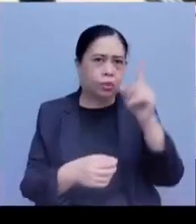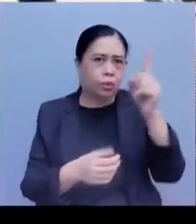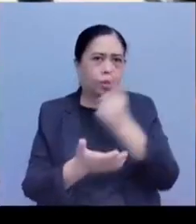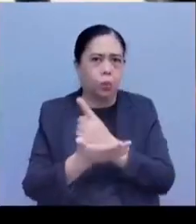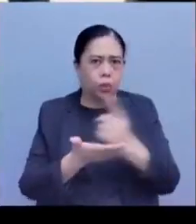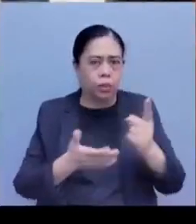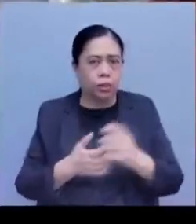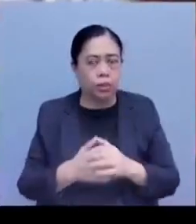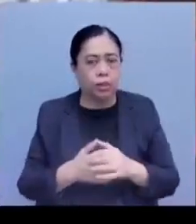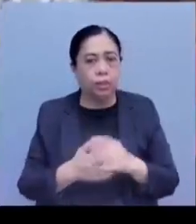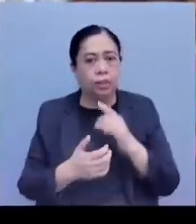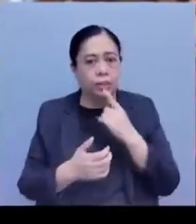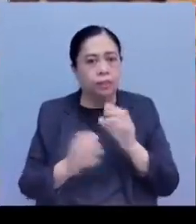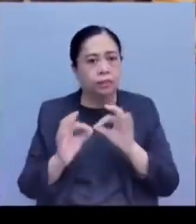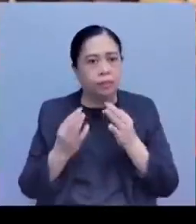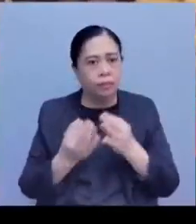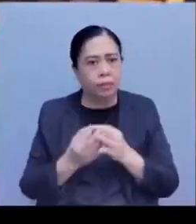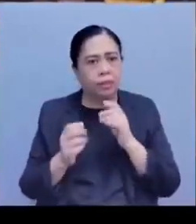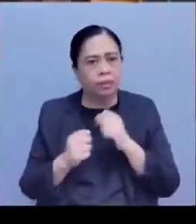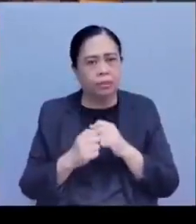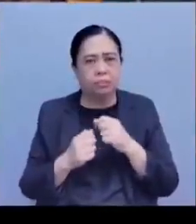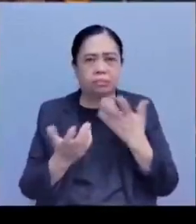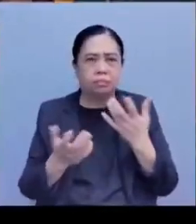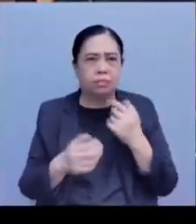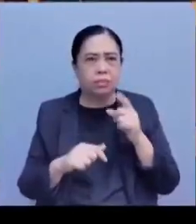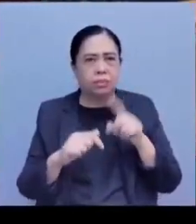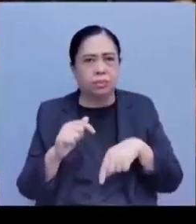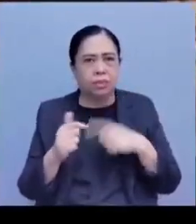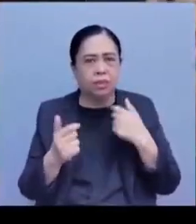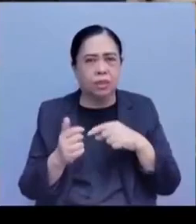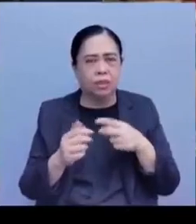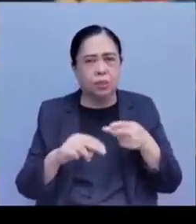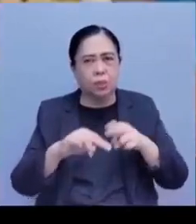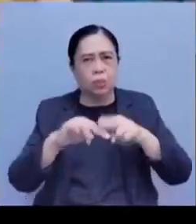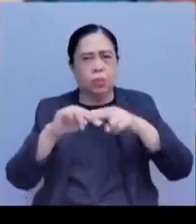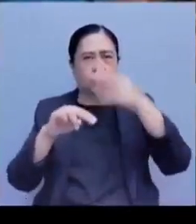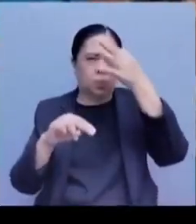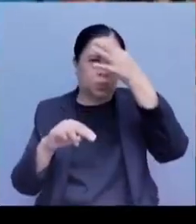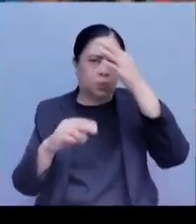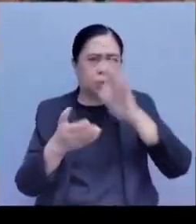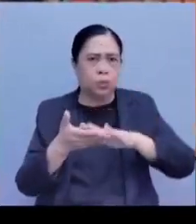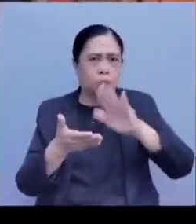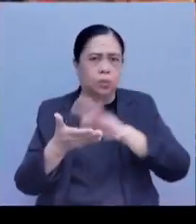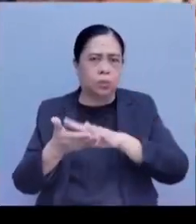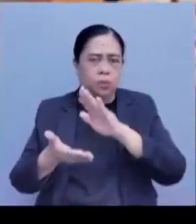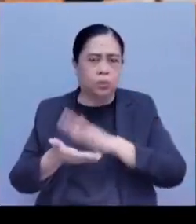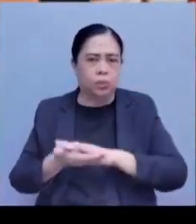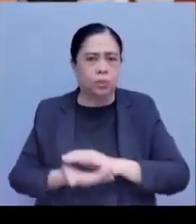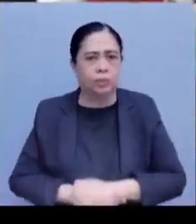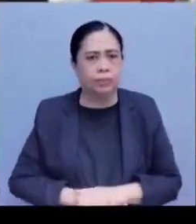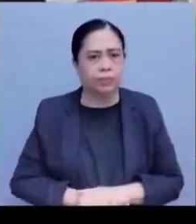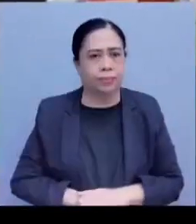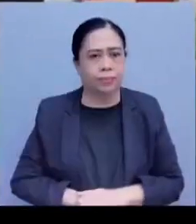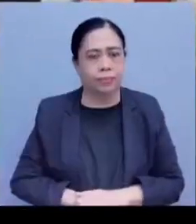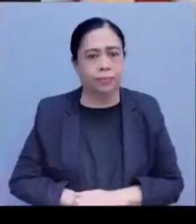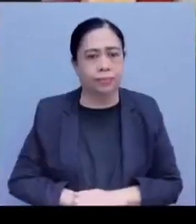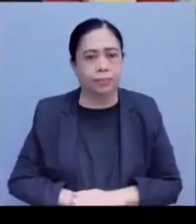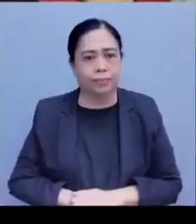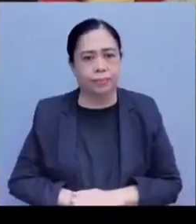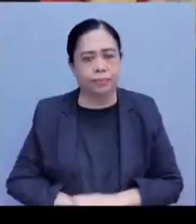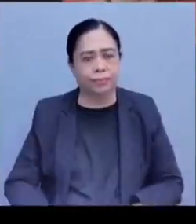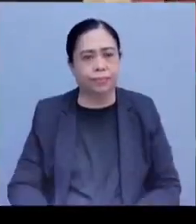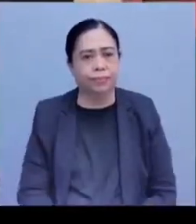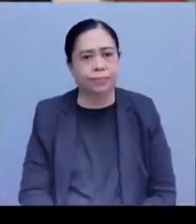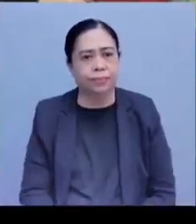He says their family could barely make ends meet with the rising cost of food and transportation. Karim believes the 20 pesos